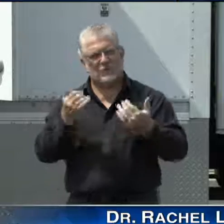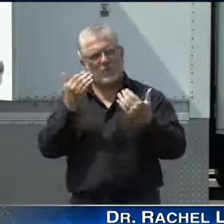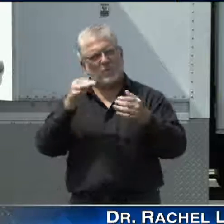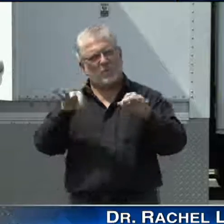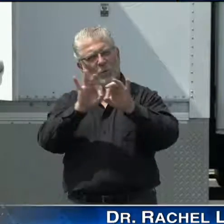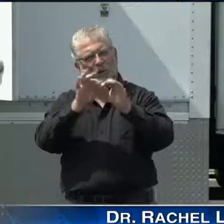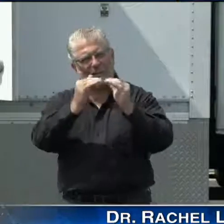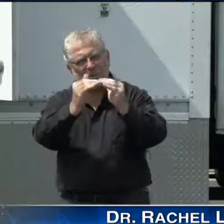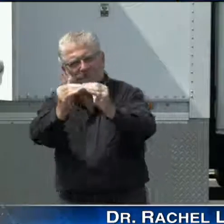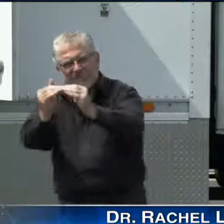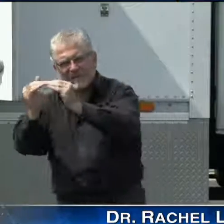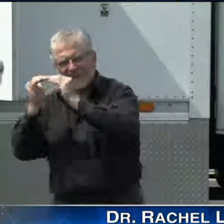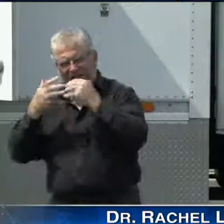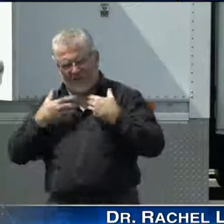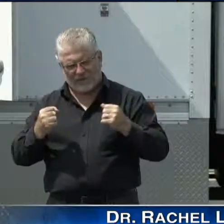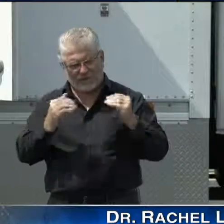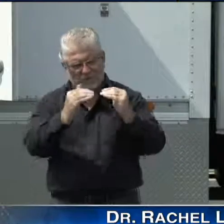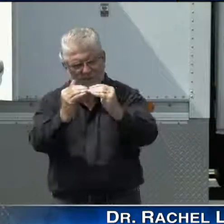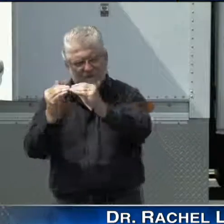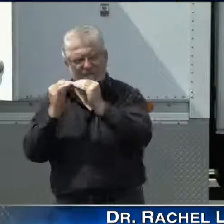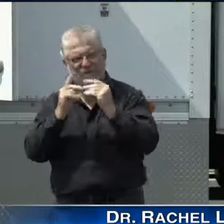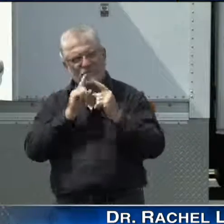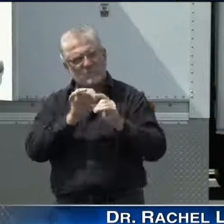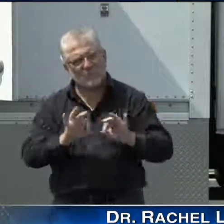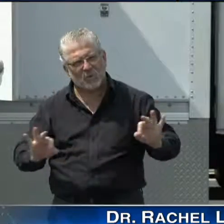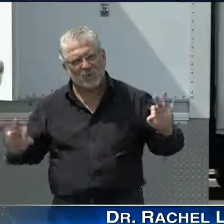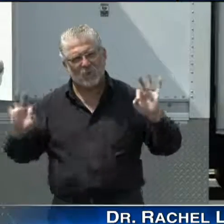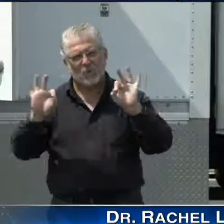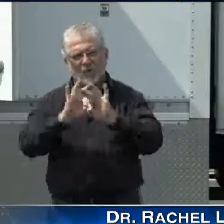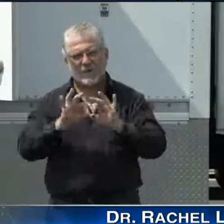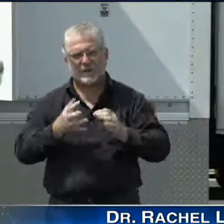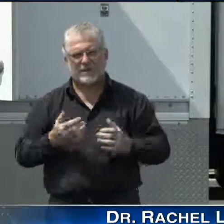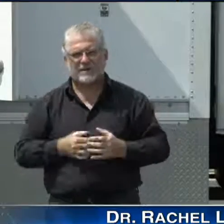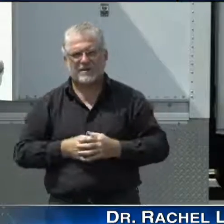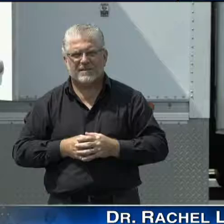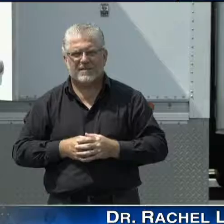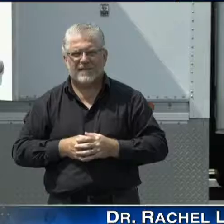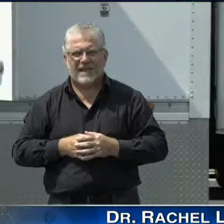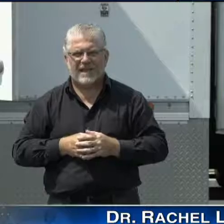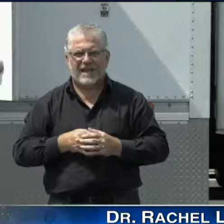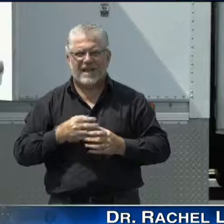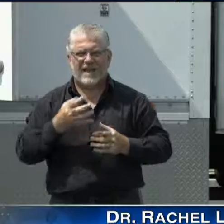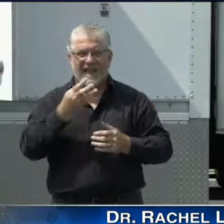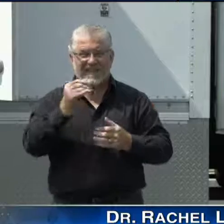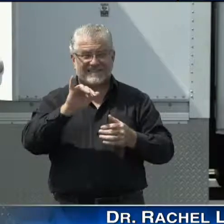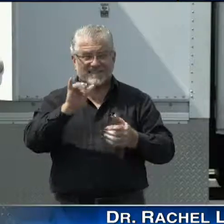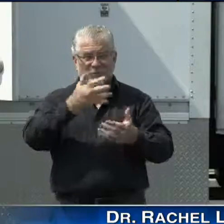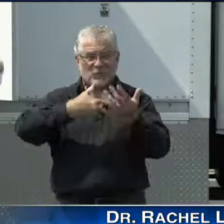issues and the quote-unquote social determinants of health. The social determinants of health are